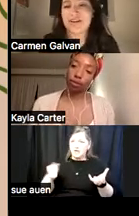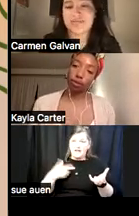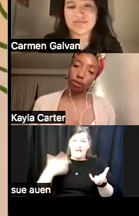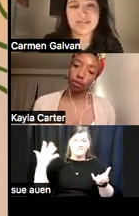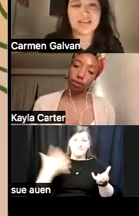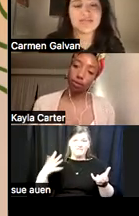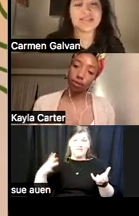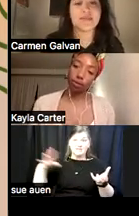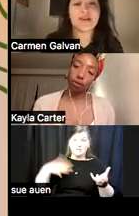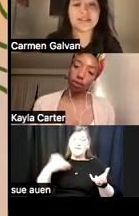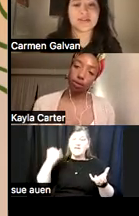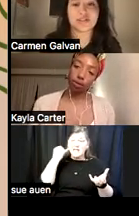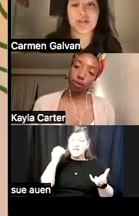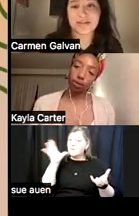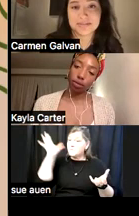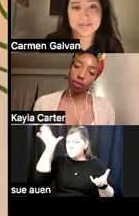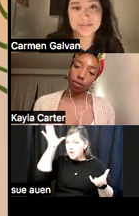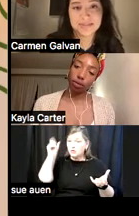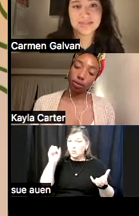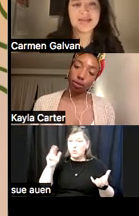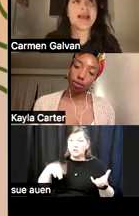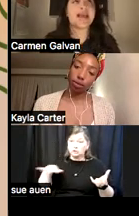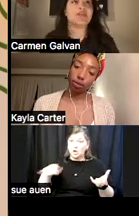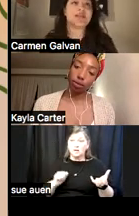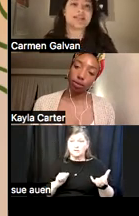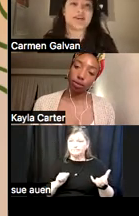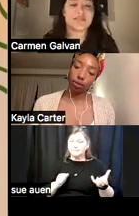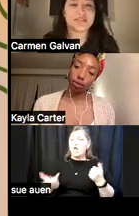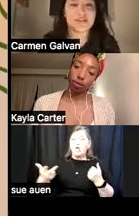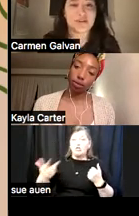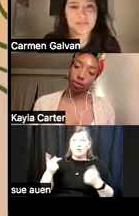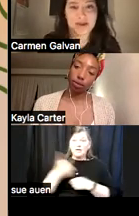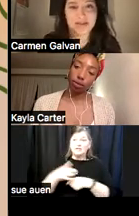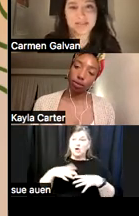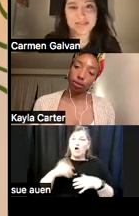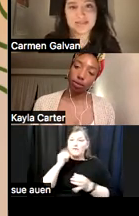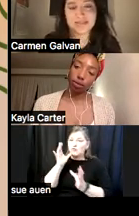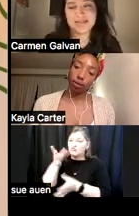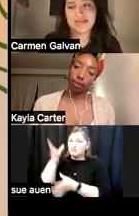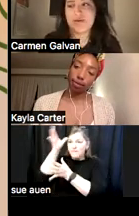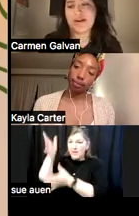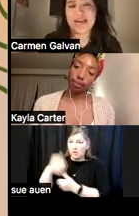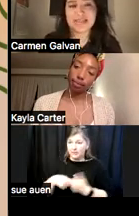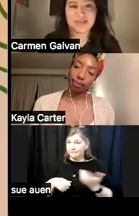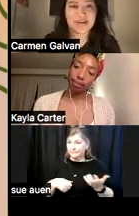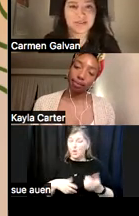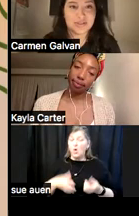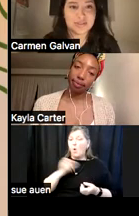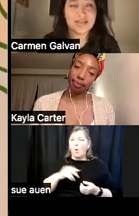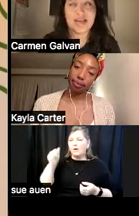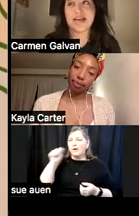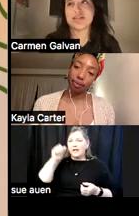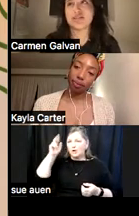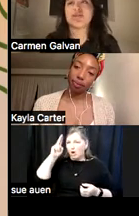5 days off if it's a parent or a child, and 3 days off if it's a grandparent or an aunt or